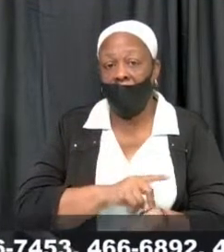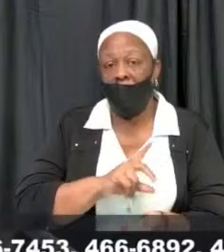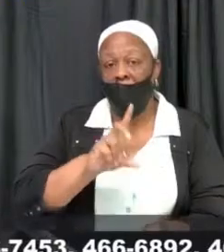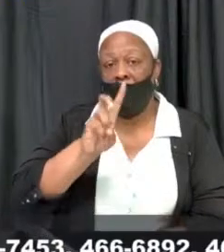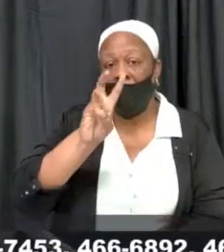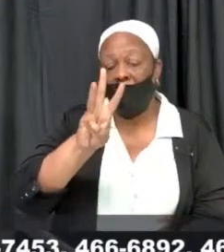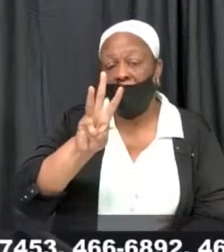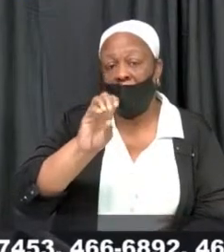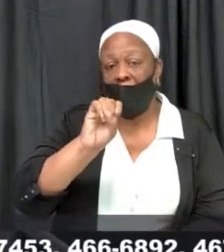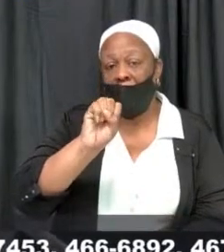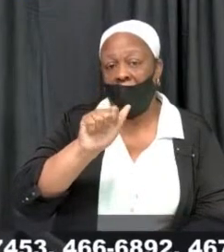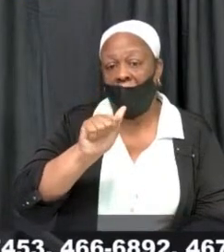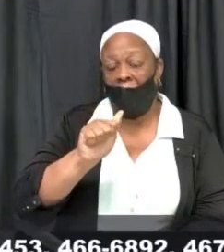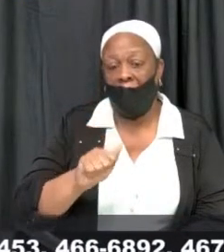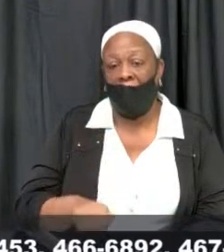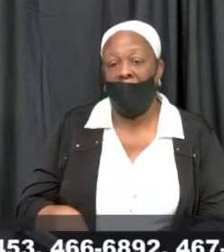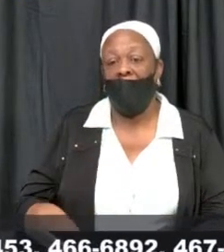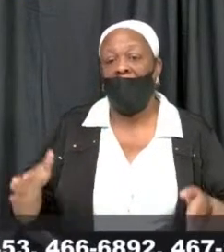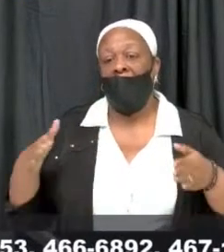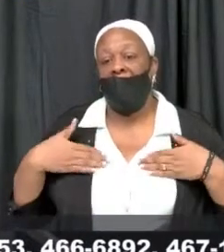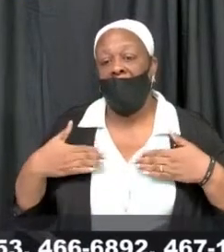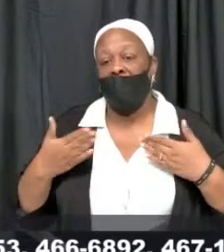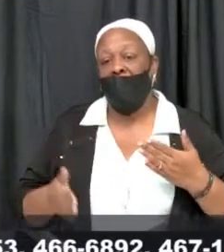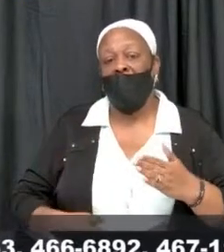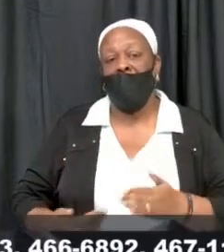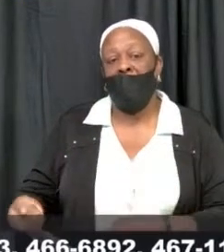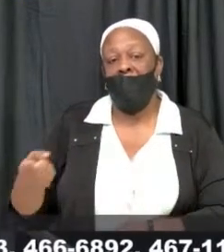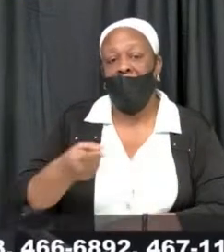recently celebrated his birthday.